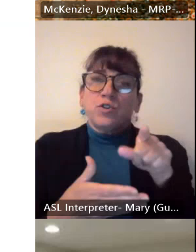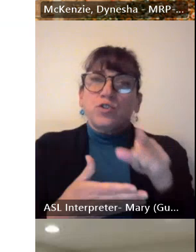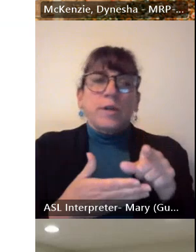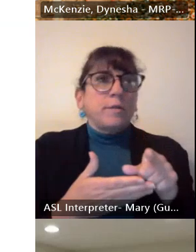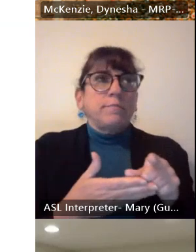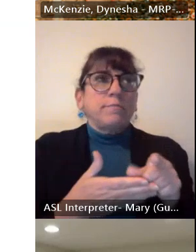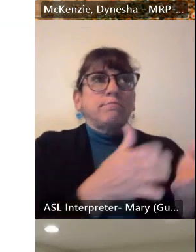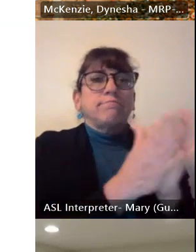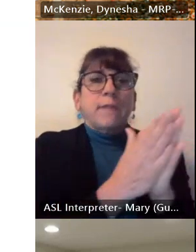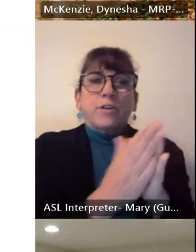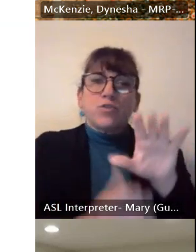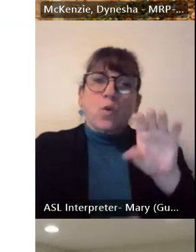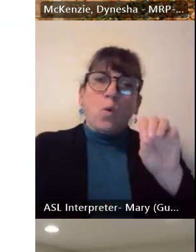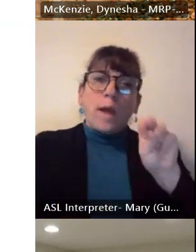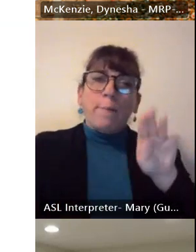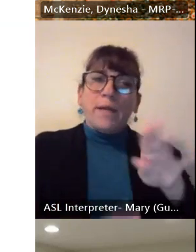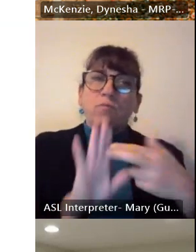OMB representative.